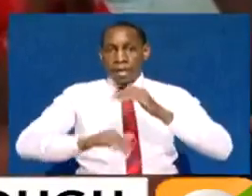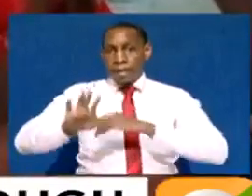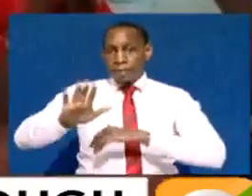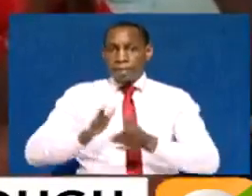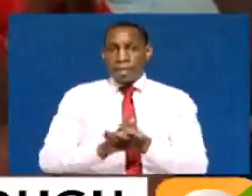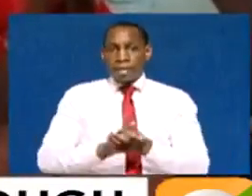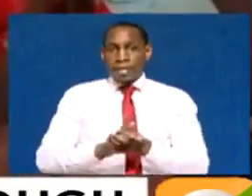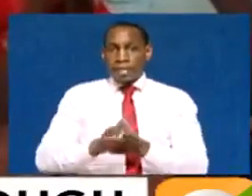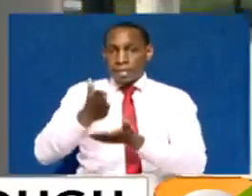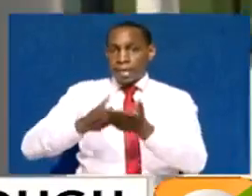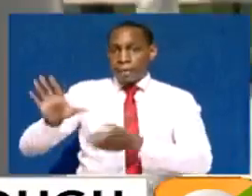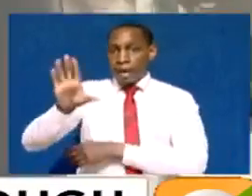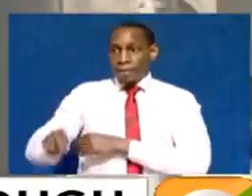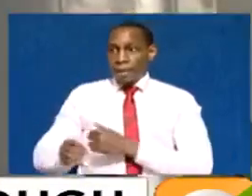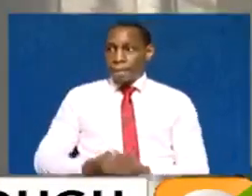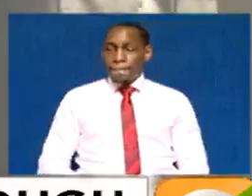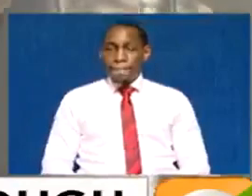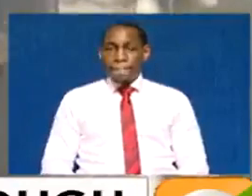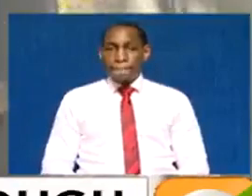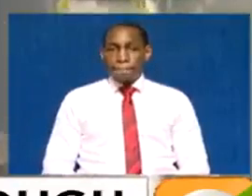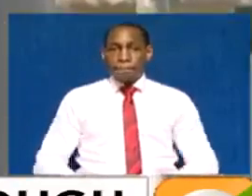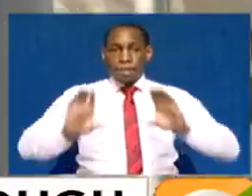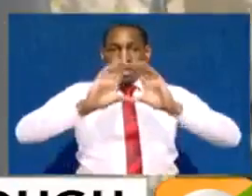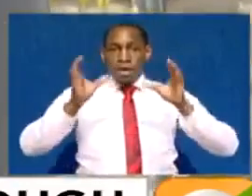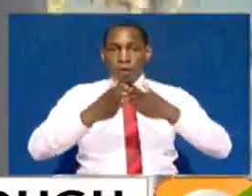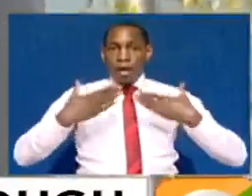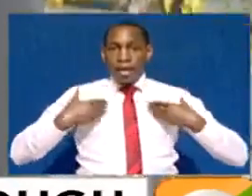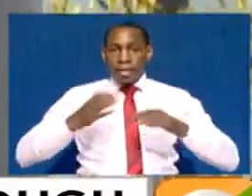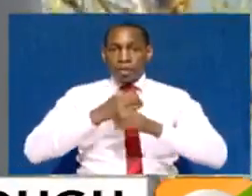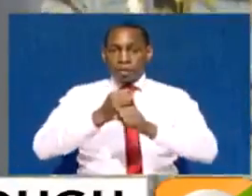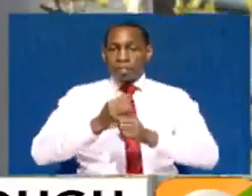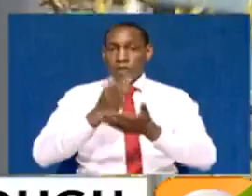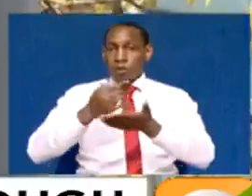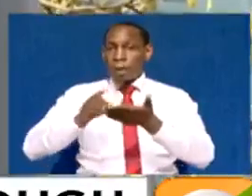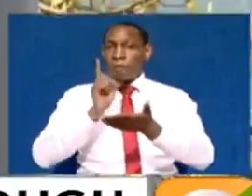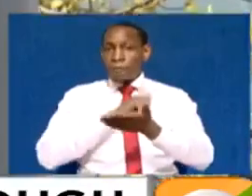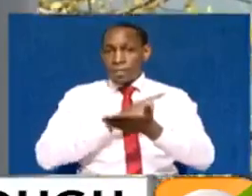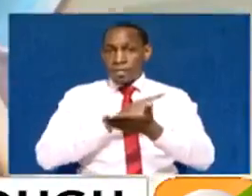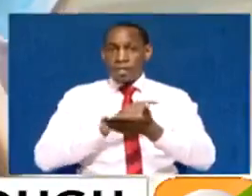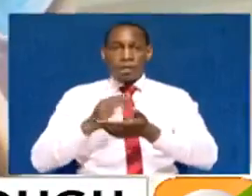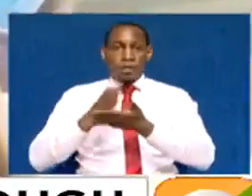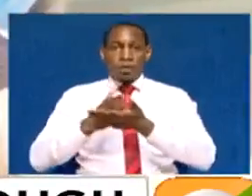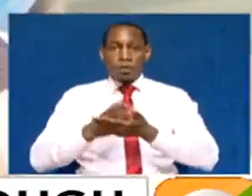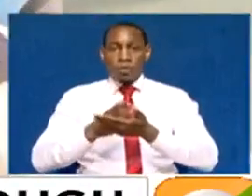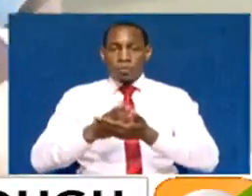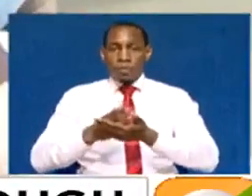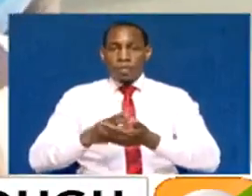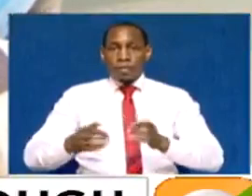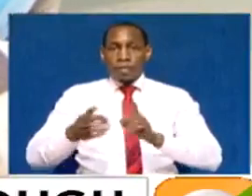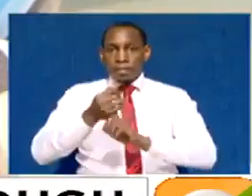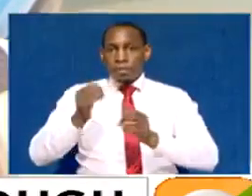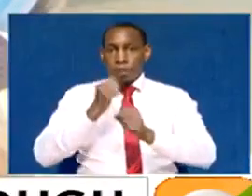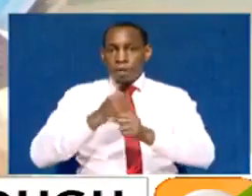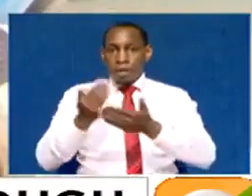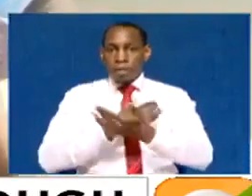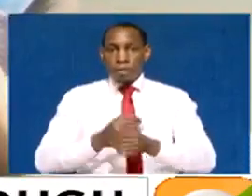5 in sub-Saharan Africa. The World Health Organization could have given the go-ahead to the historic mark in the fight against